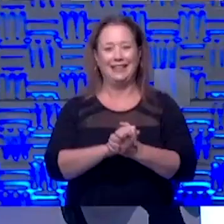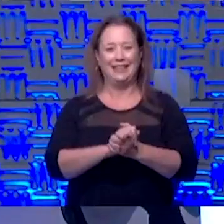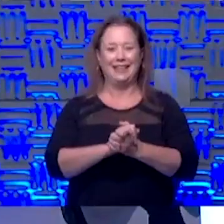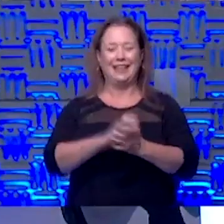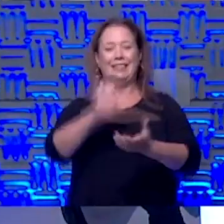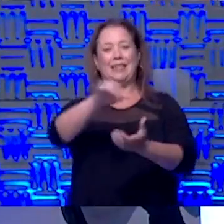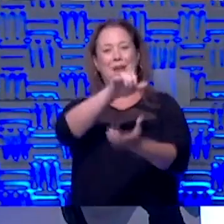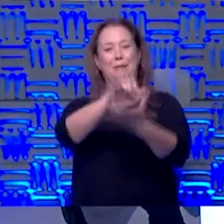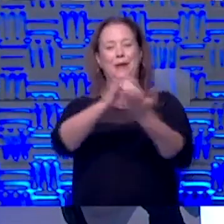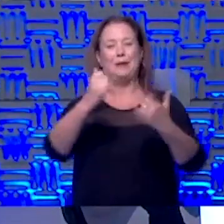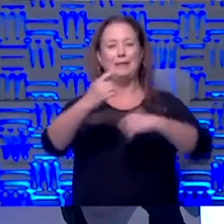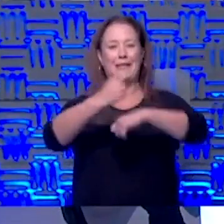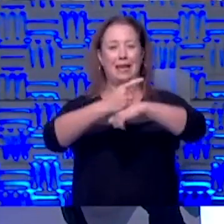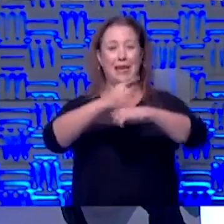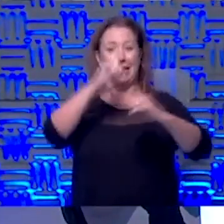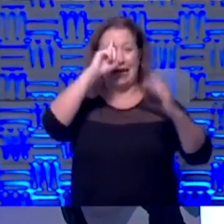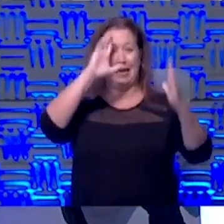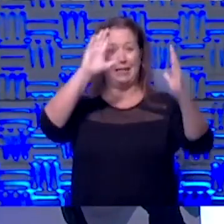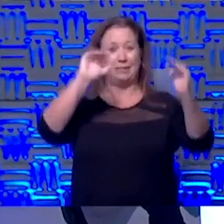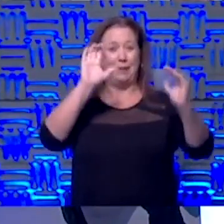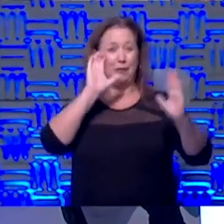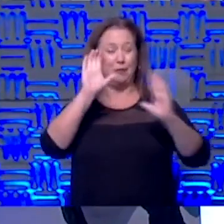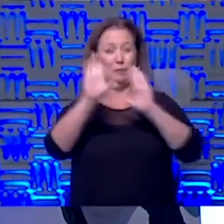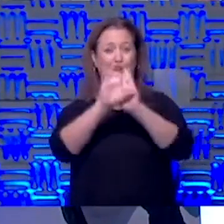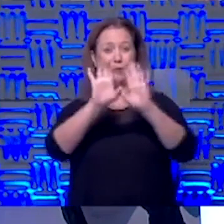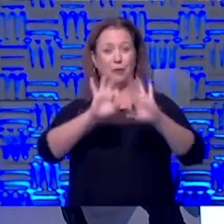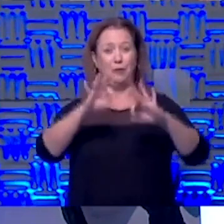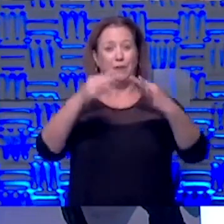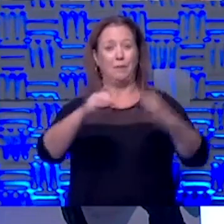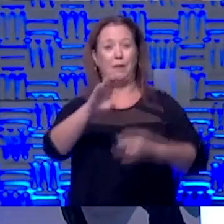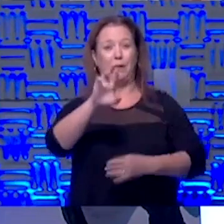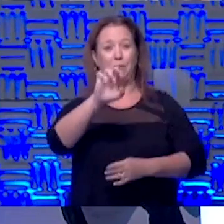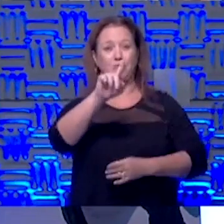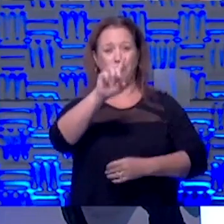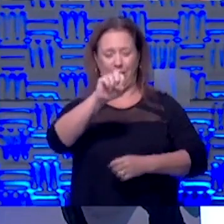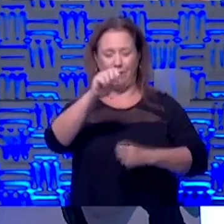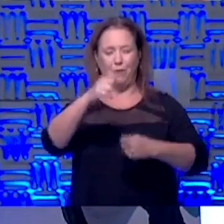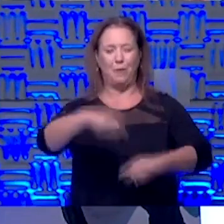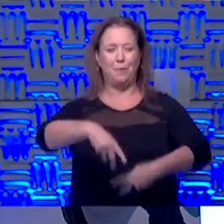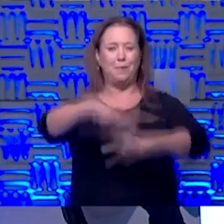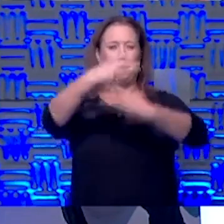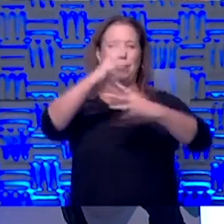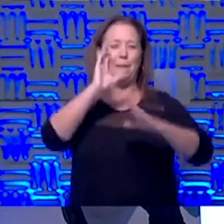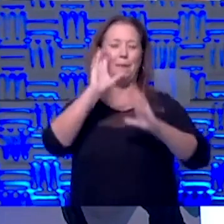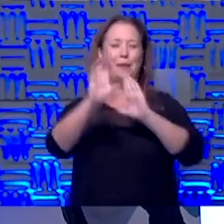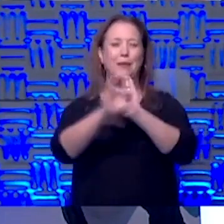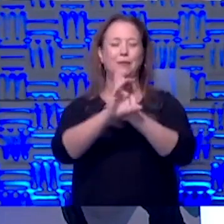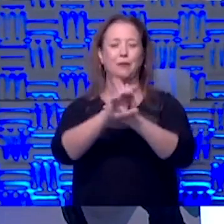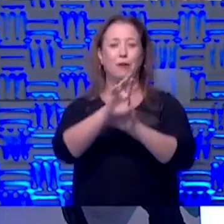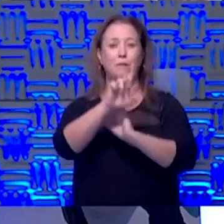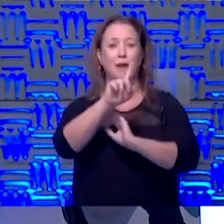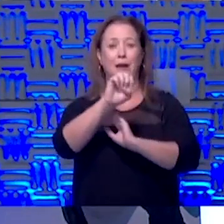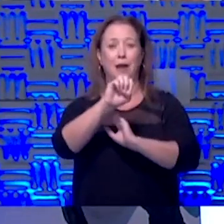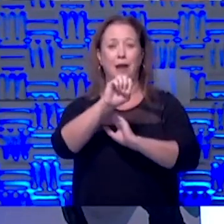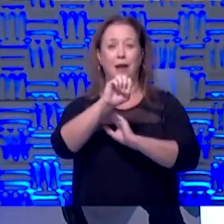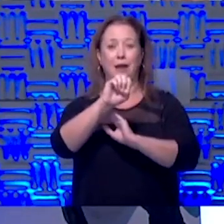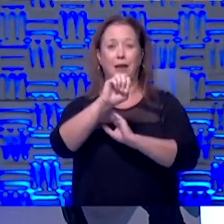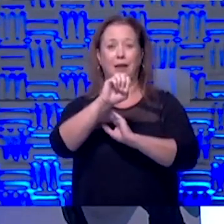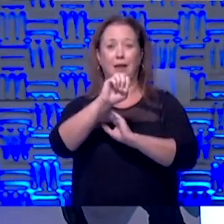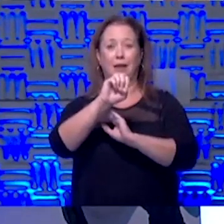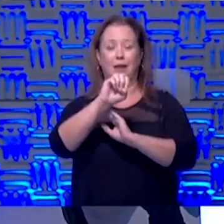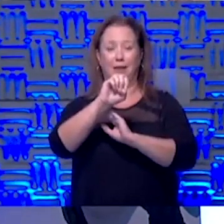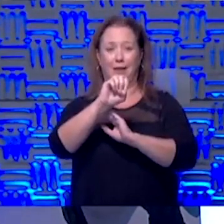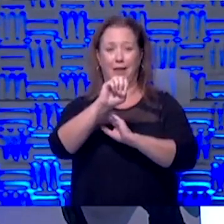Anthony's getting married today. I expect to get a picture back there of you and your family and your bride. We'll pull one up. All right. And Anthony, wait, get back in for just a